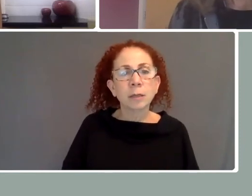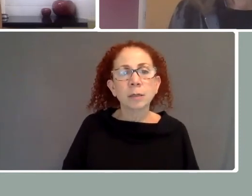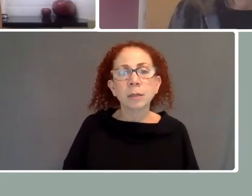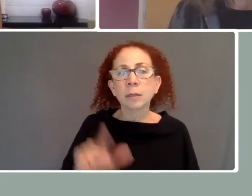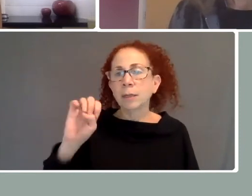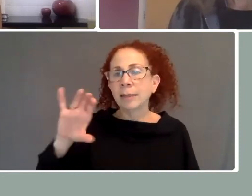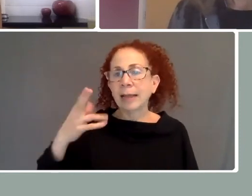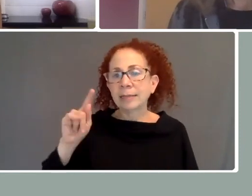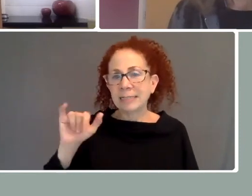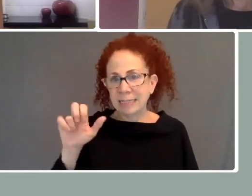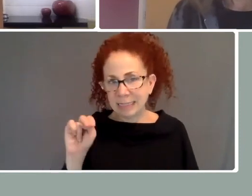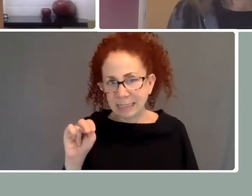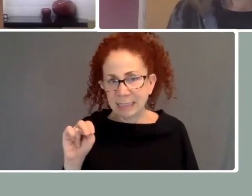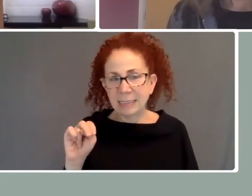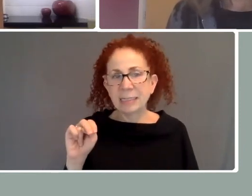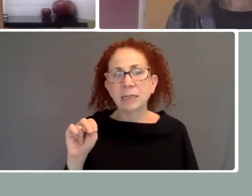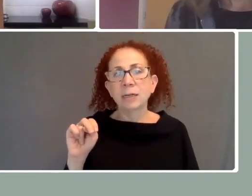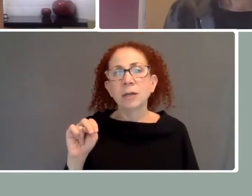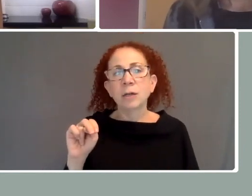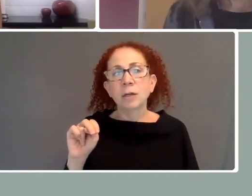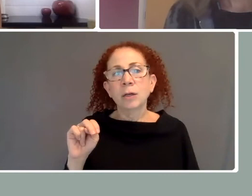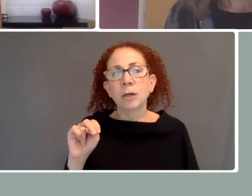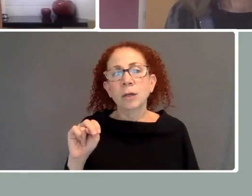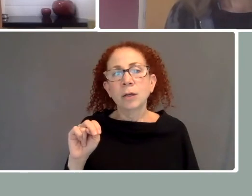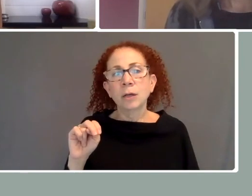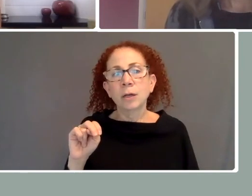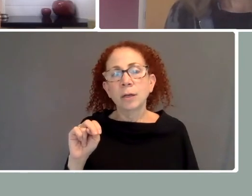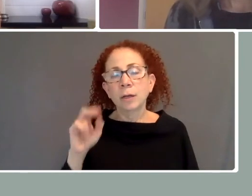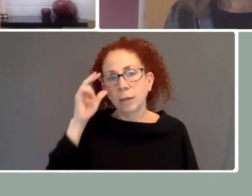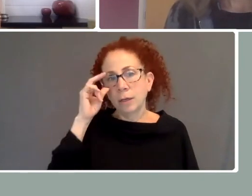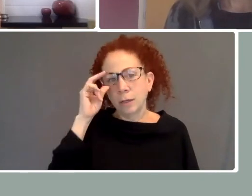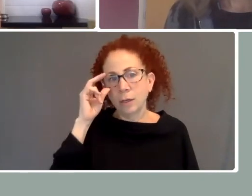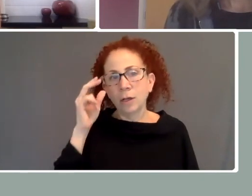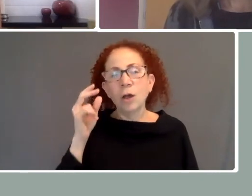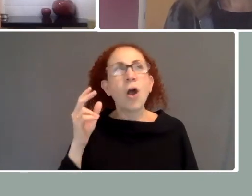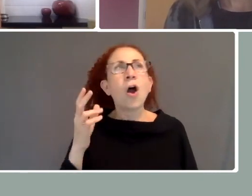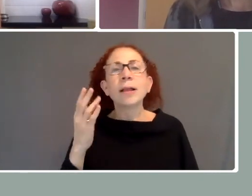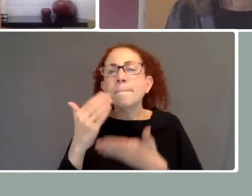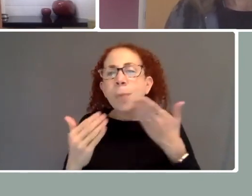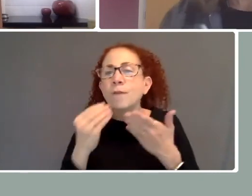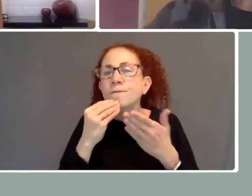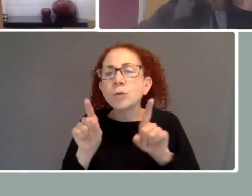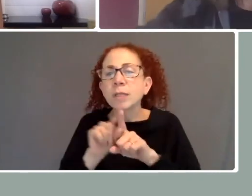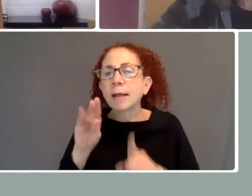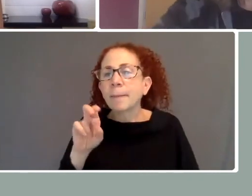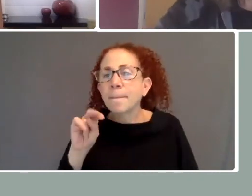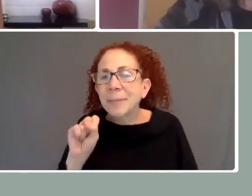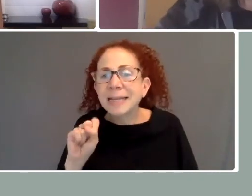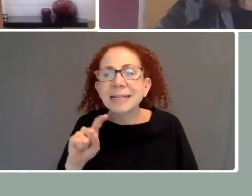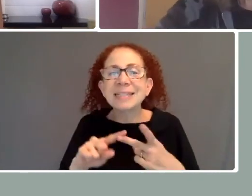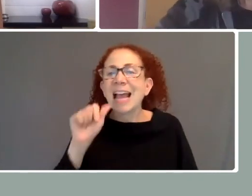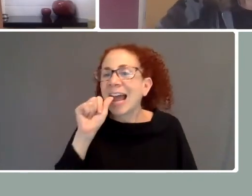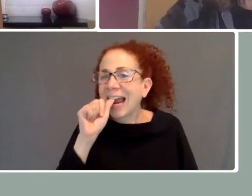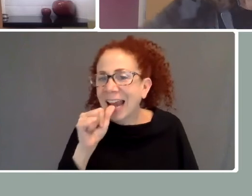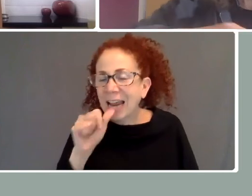lectins are essentially a component of foods like beans and certain nuts and seeds